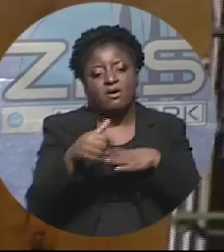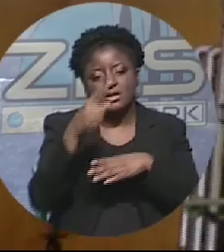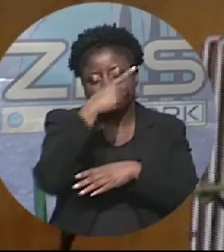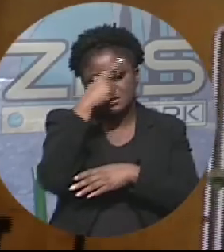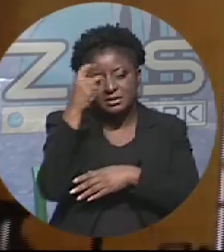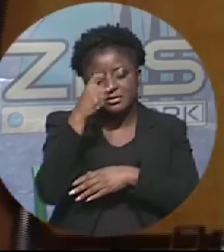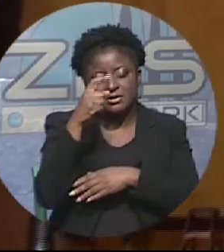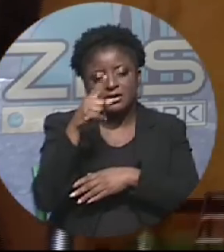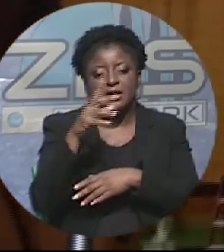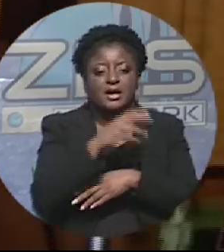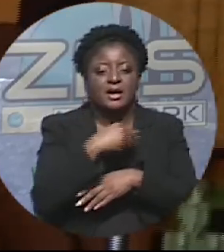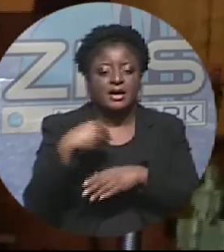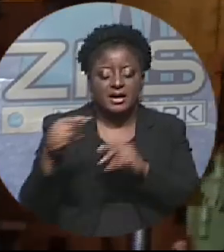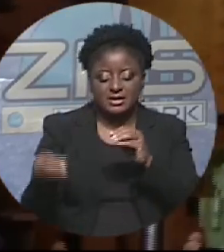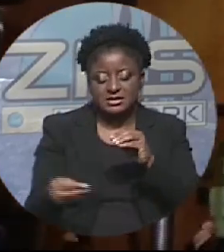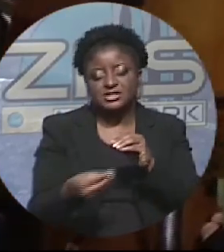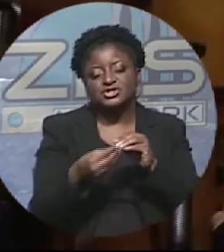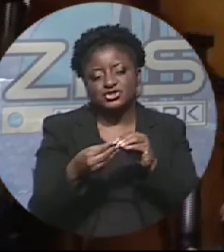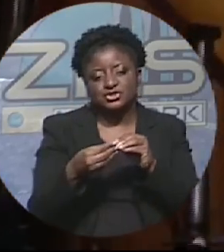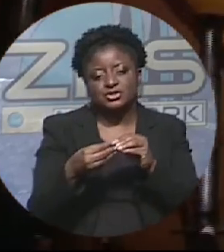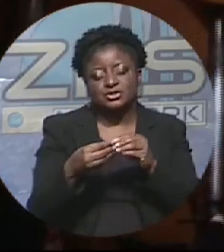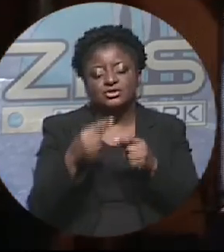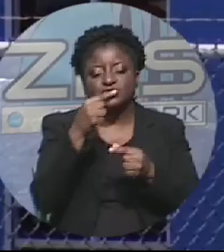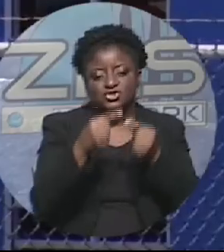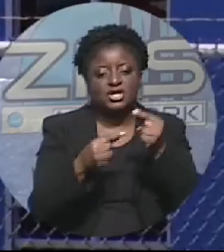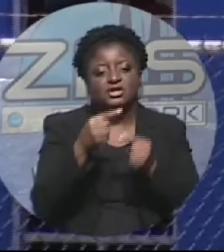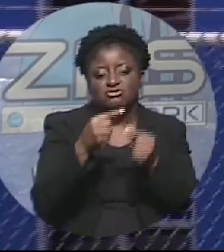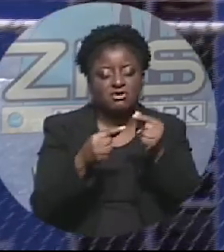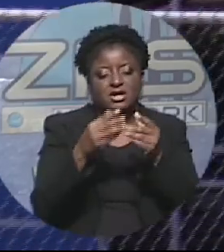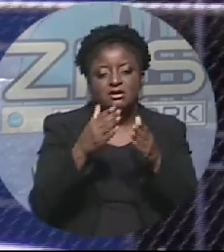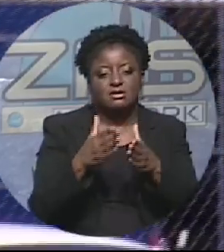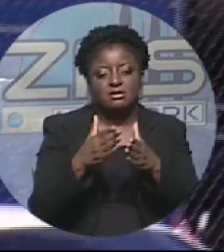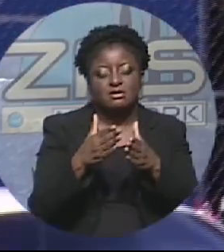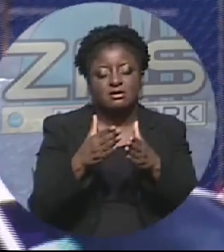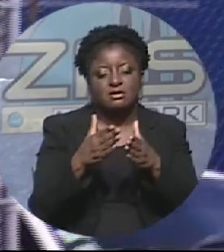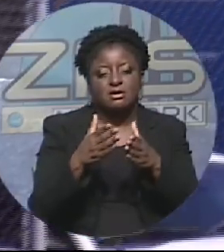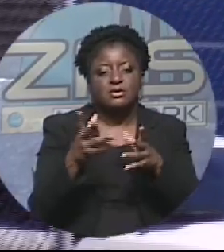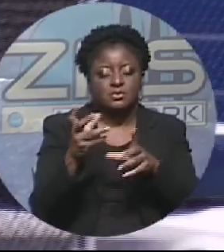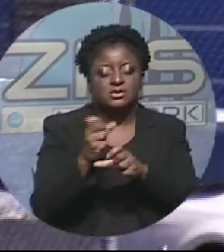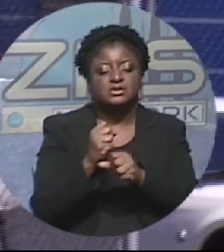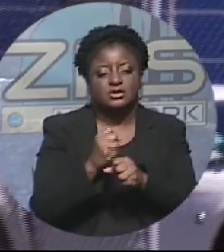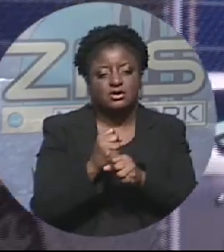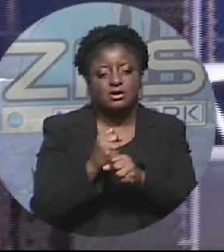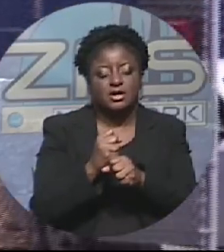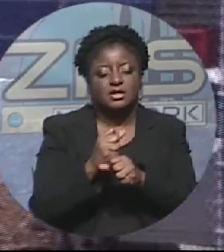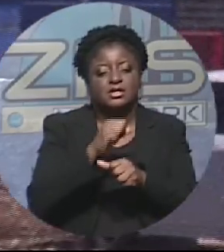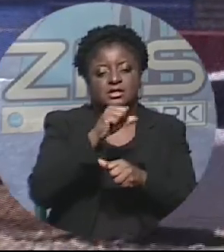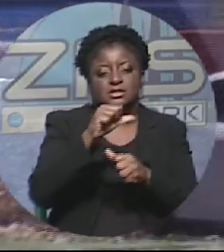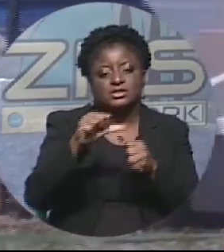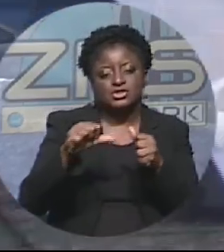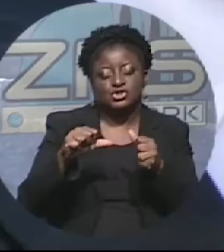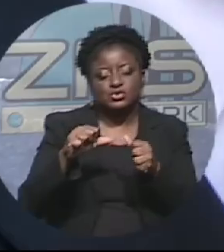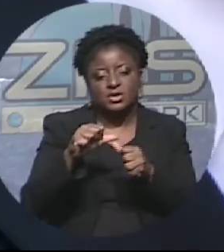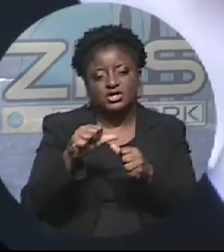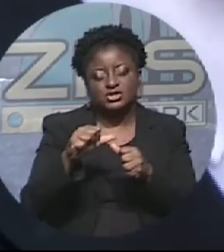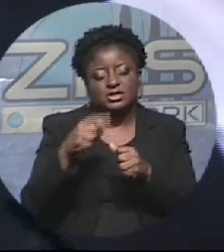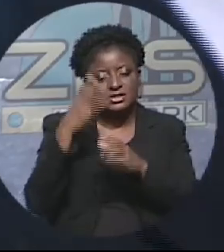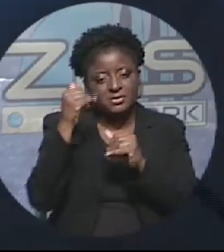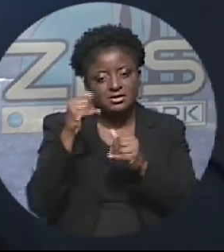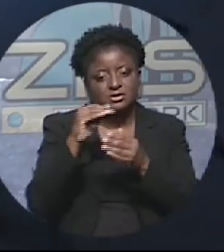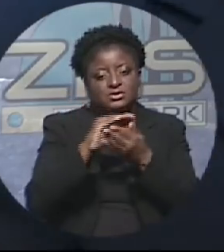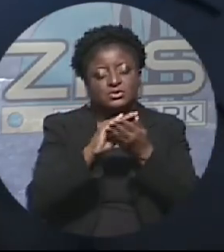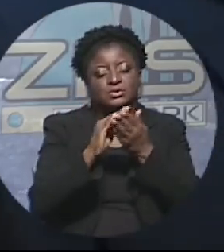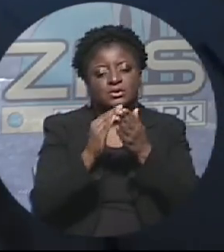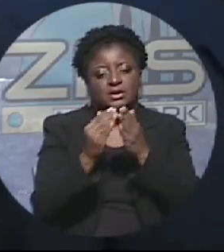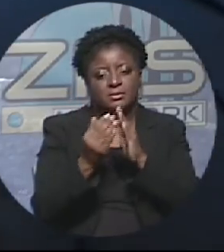that additional generation was secured and the situation is expected to get better. As I indicated when I last spoke to you